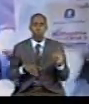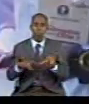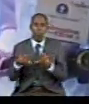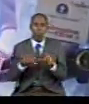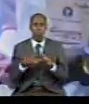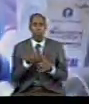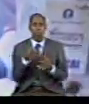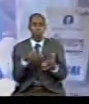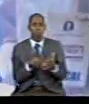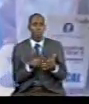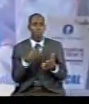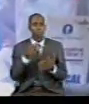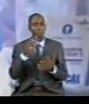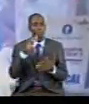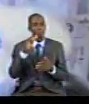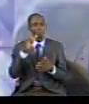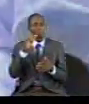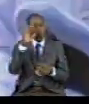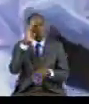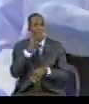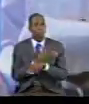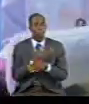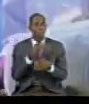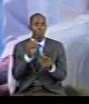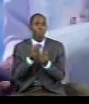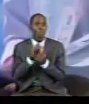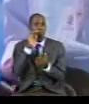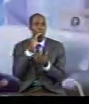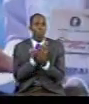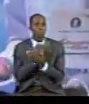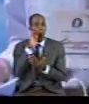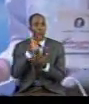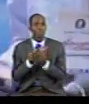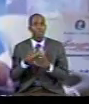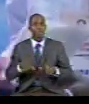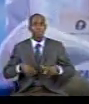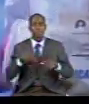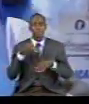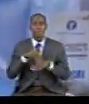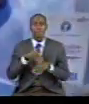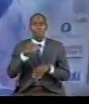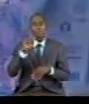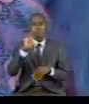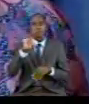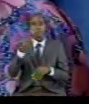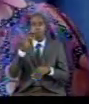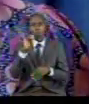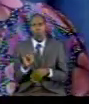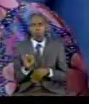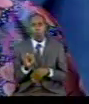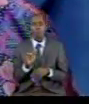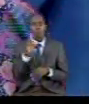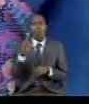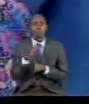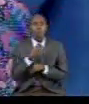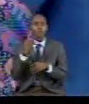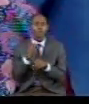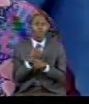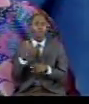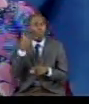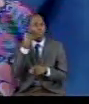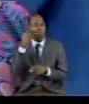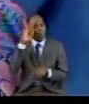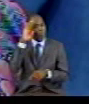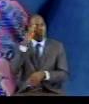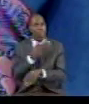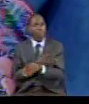his wife that they stay for Aushi. So as he farm, they call me one day say, this my son, he had no